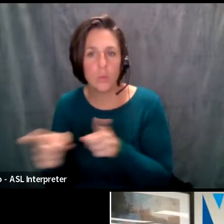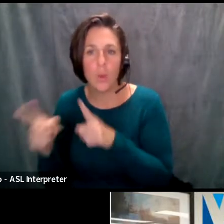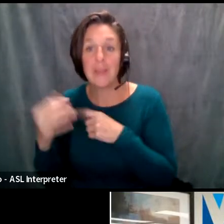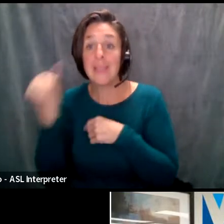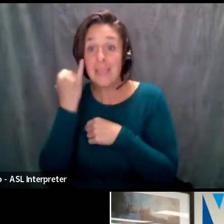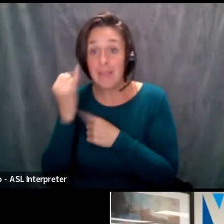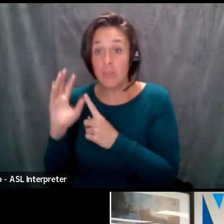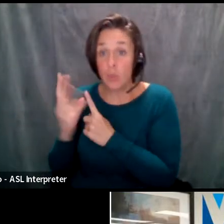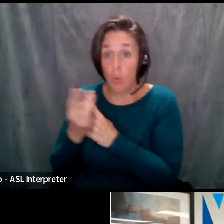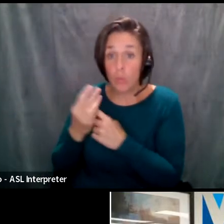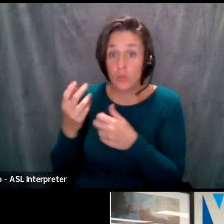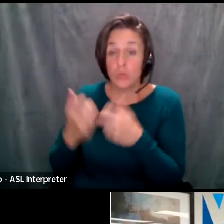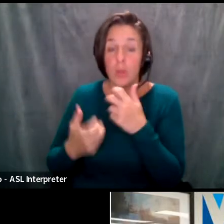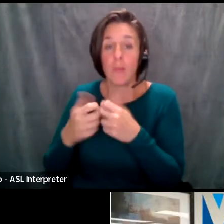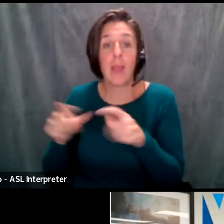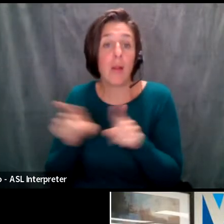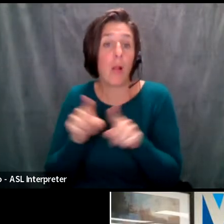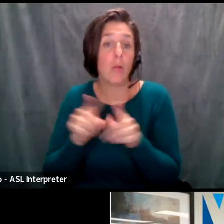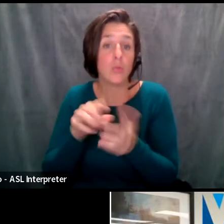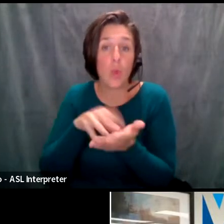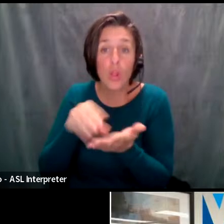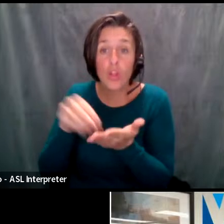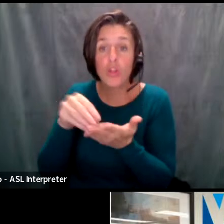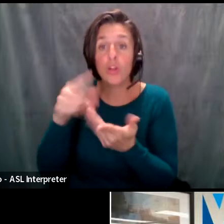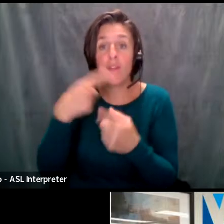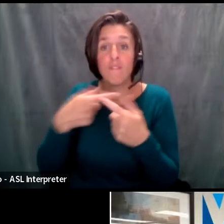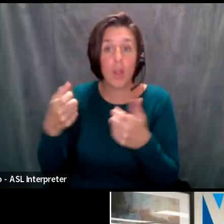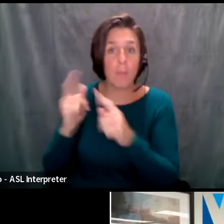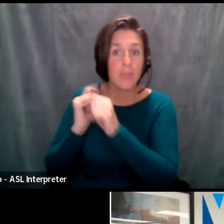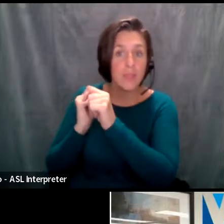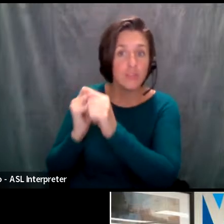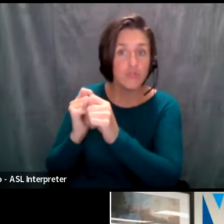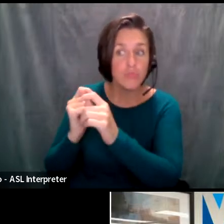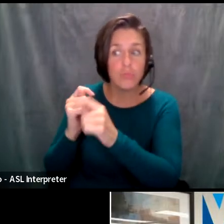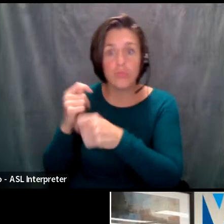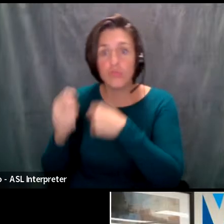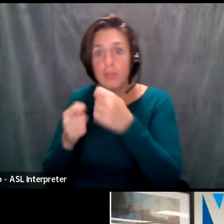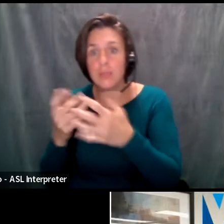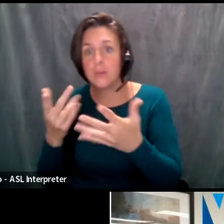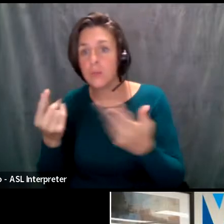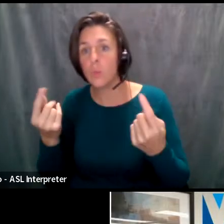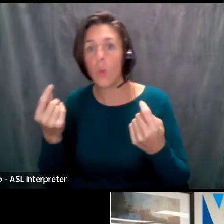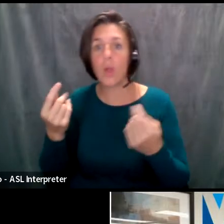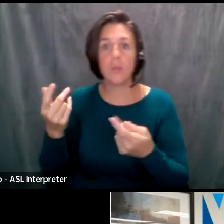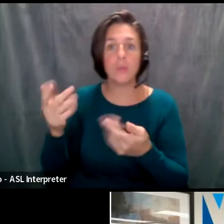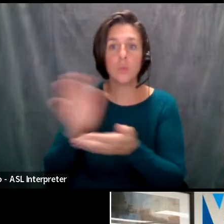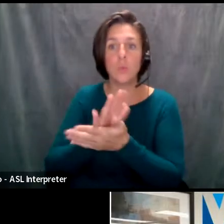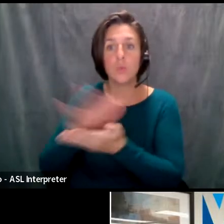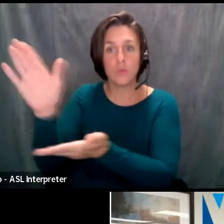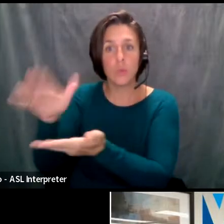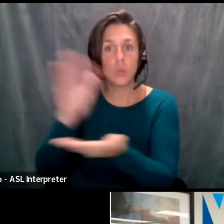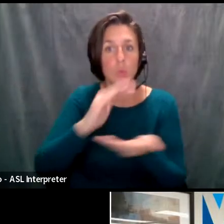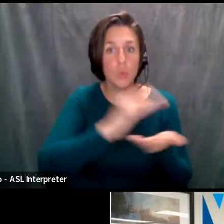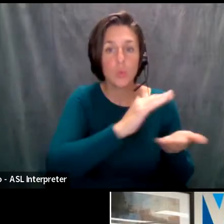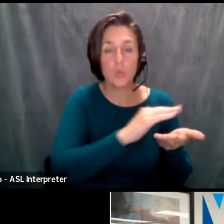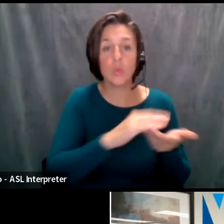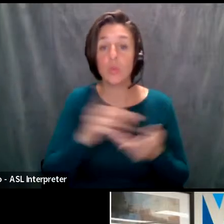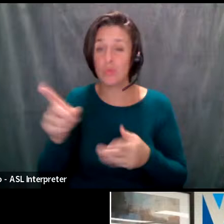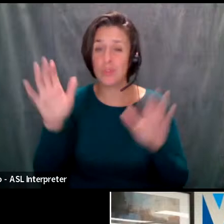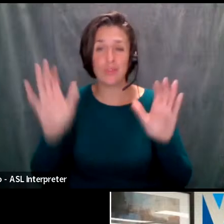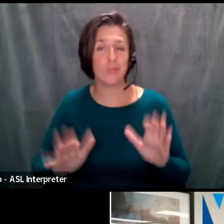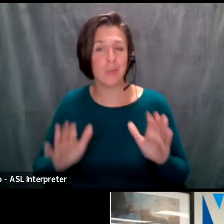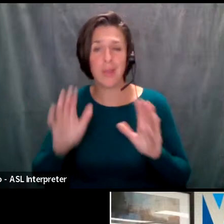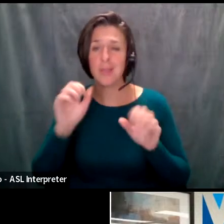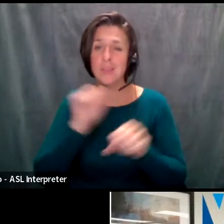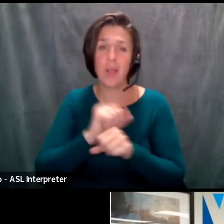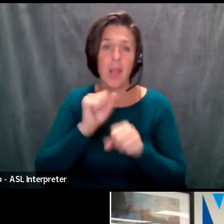problem, and we should also learn from the trends, what schools are reducing it. You did a great job of pointing out the conferences